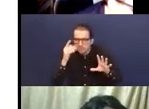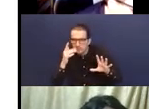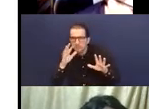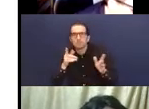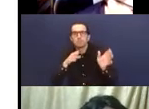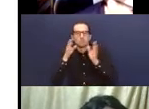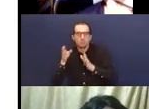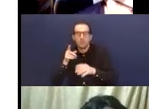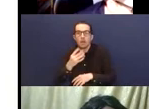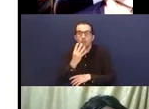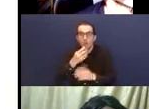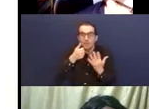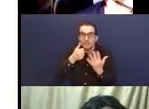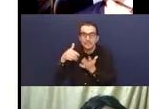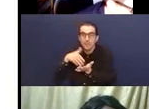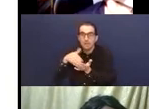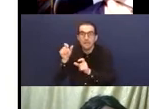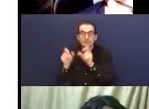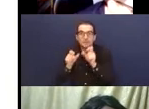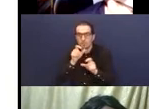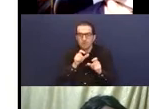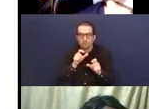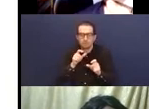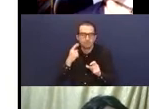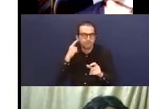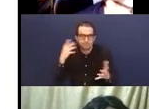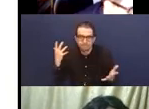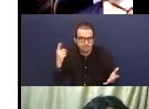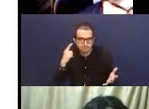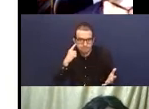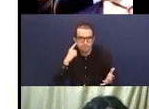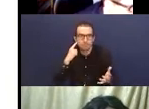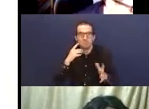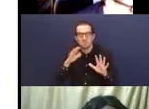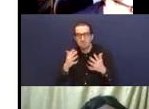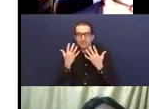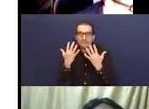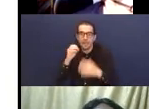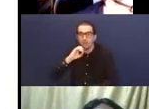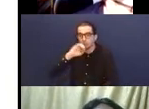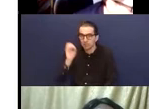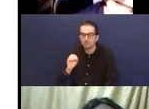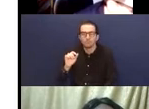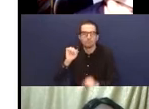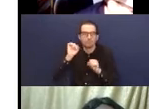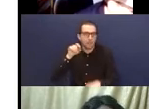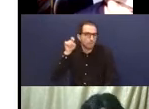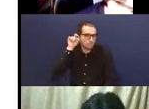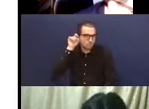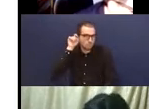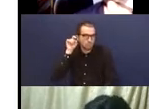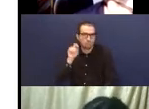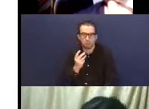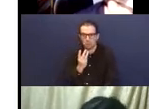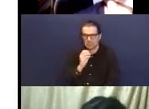all healthcare services accessible to people with disabilities is achievable and reduce unacceptable health disparities, but it will